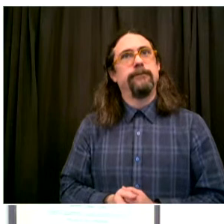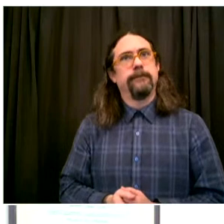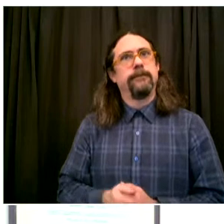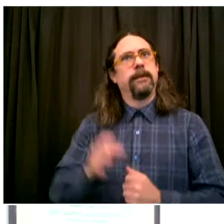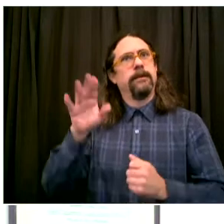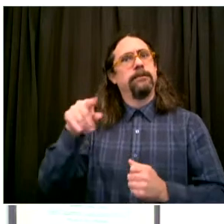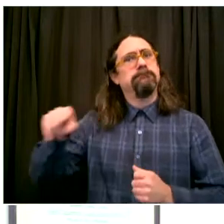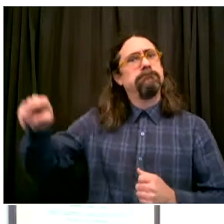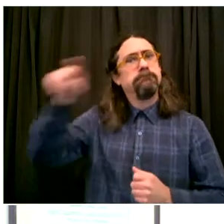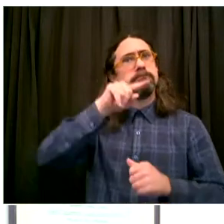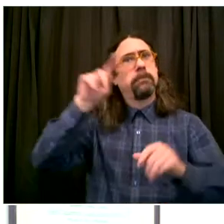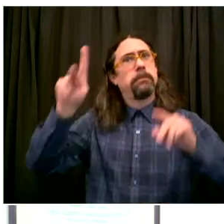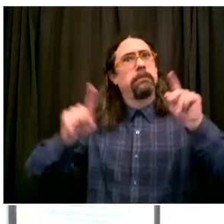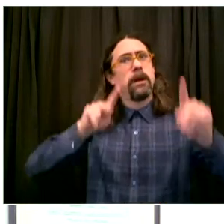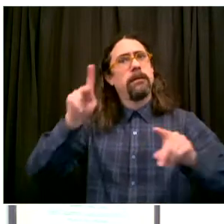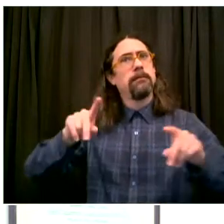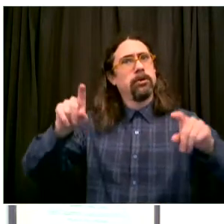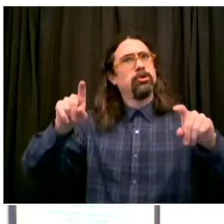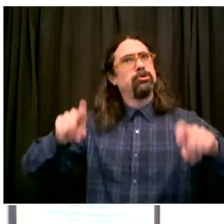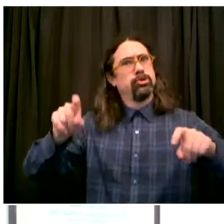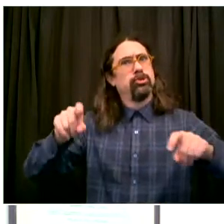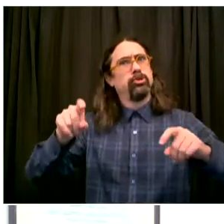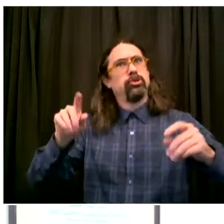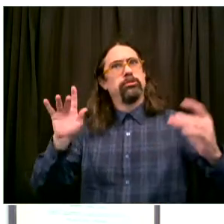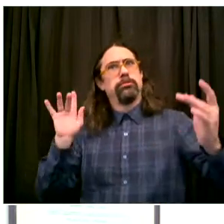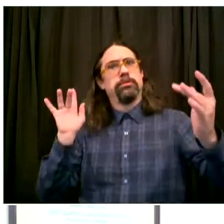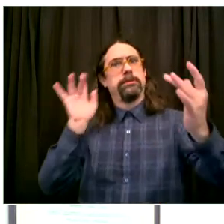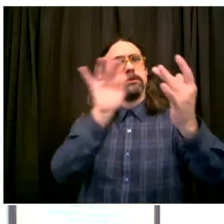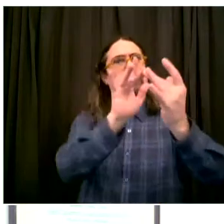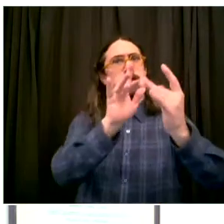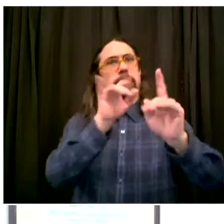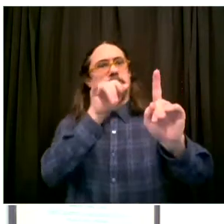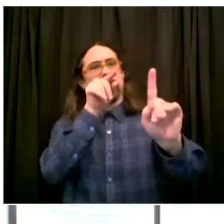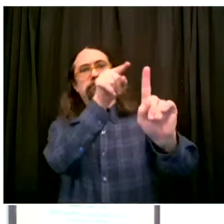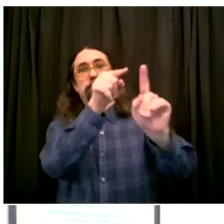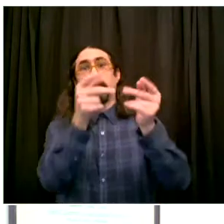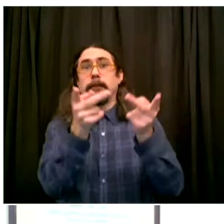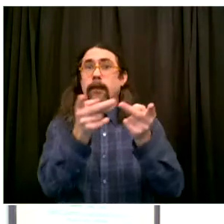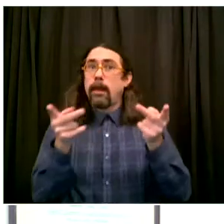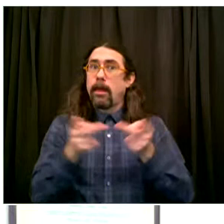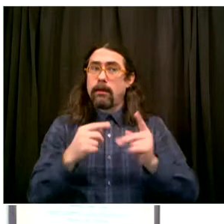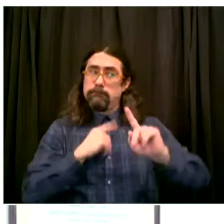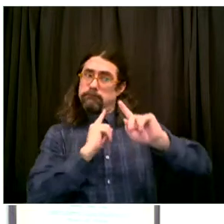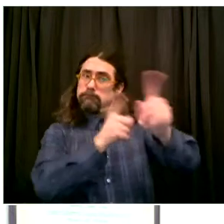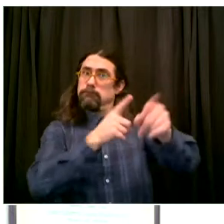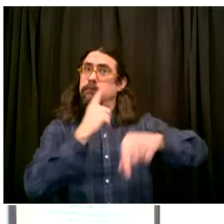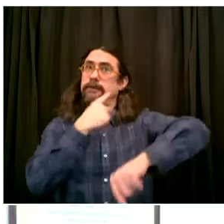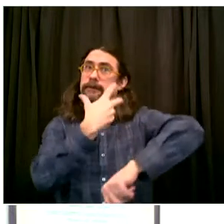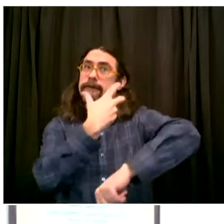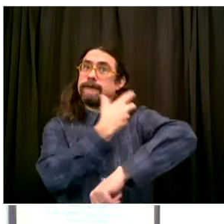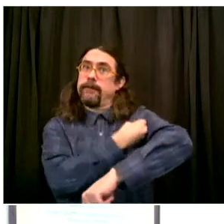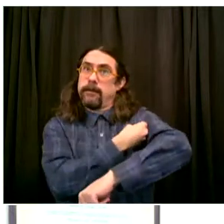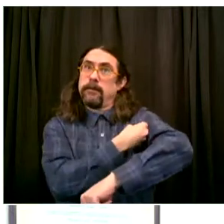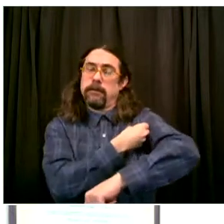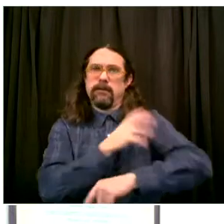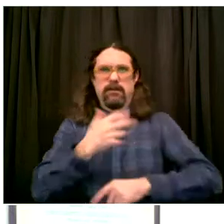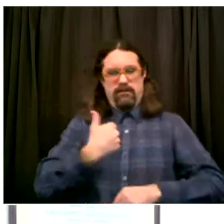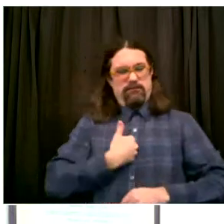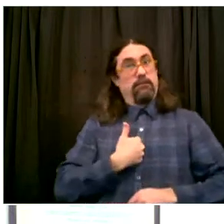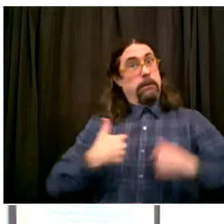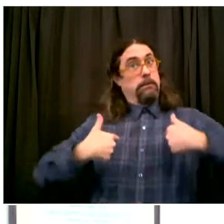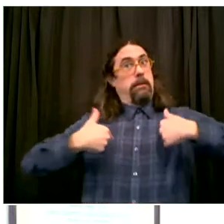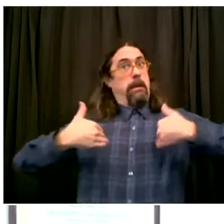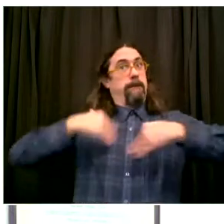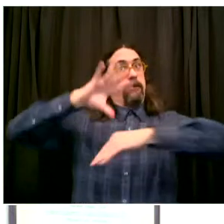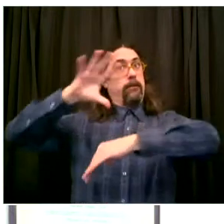place if they haven't already heard about their appointment getting rescheduled. In terms of the time frame, it will vary